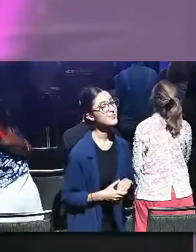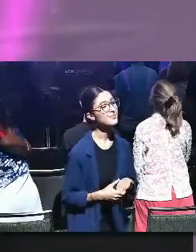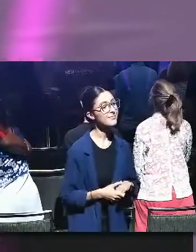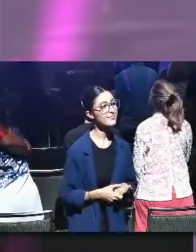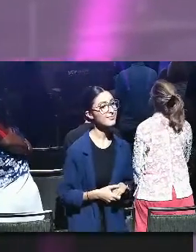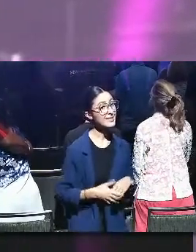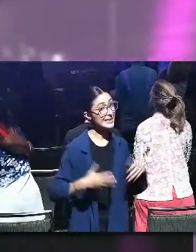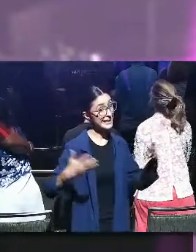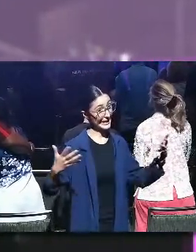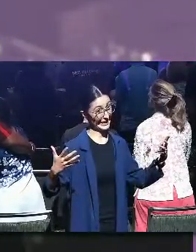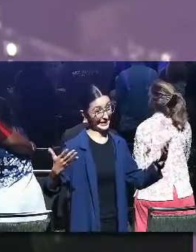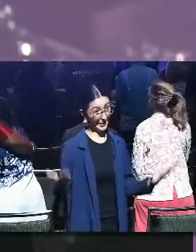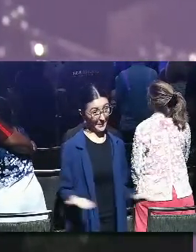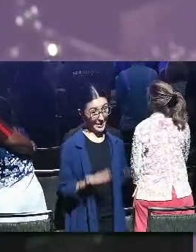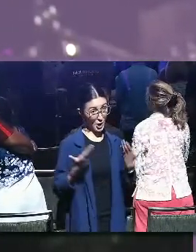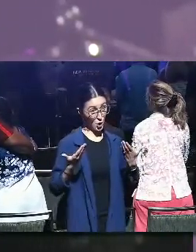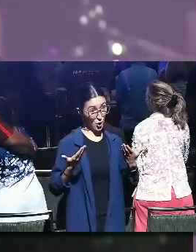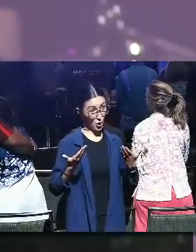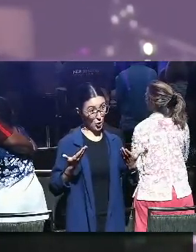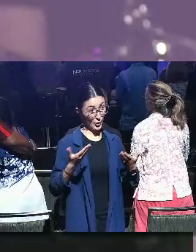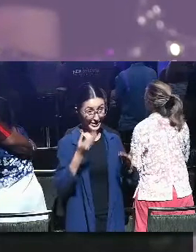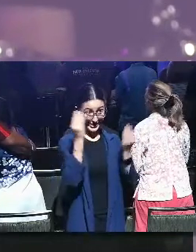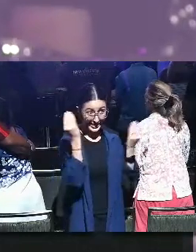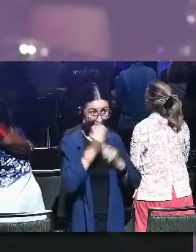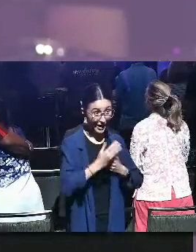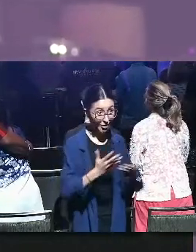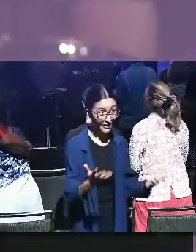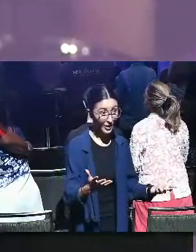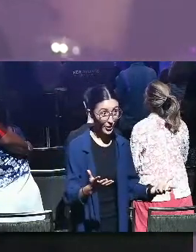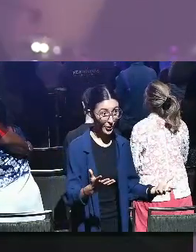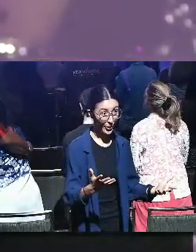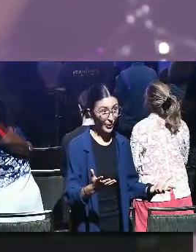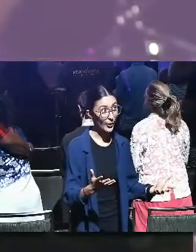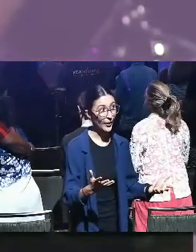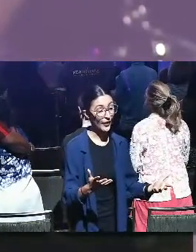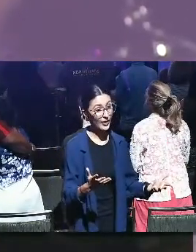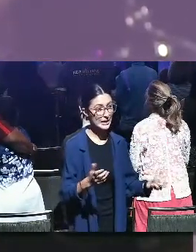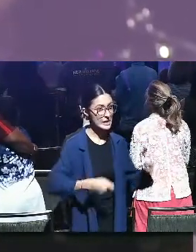I'm here to tell you, drum roll please,